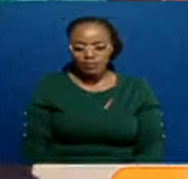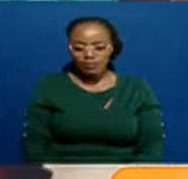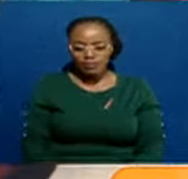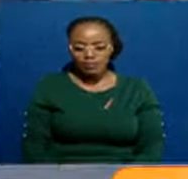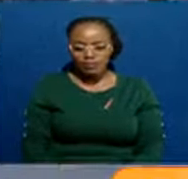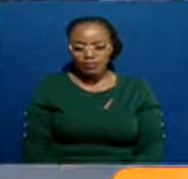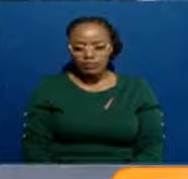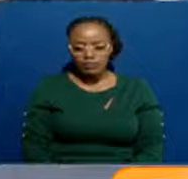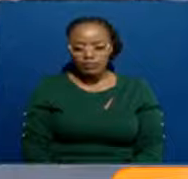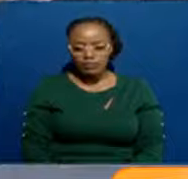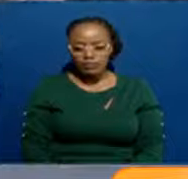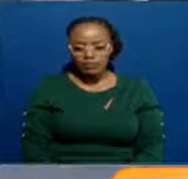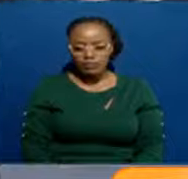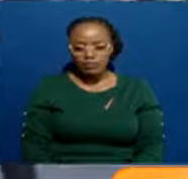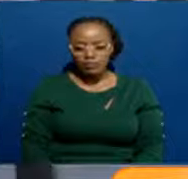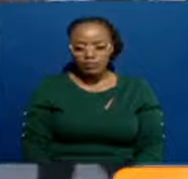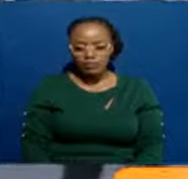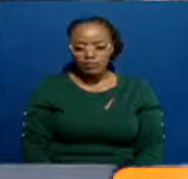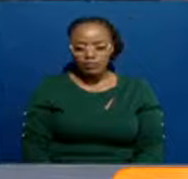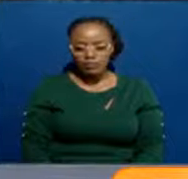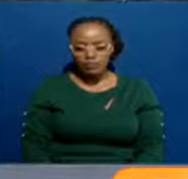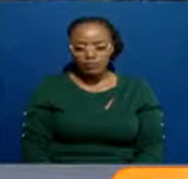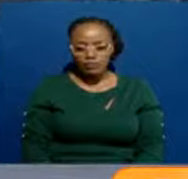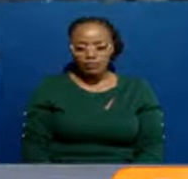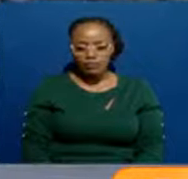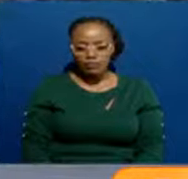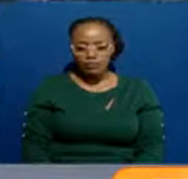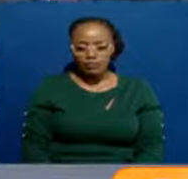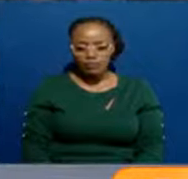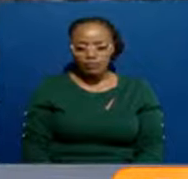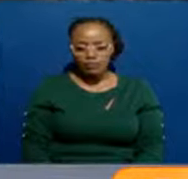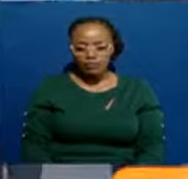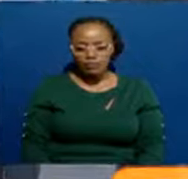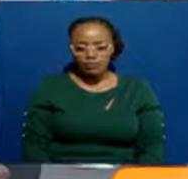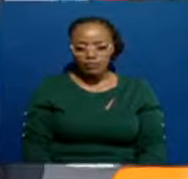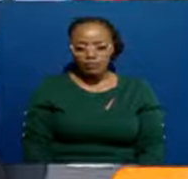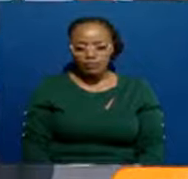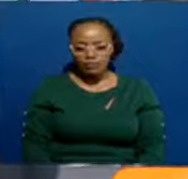Ben Kirui, Citizen TV, Nairobi.